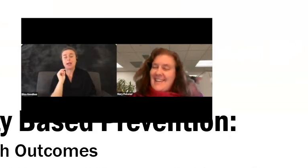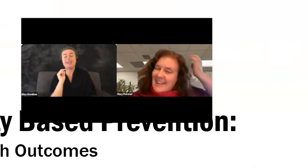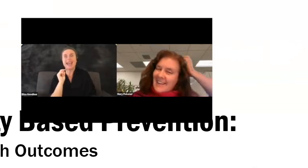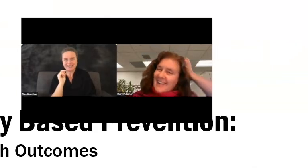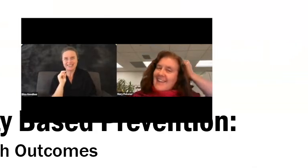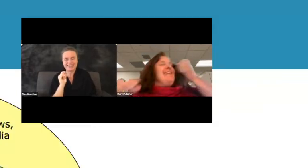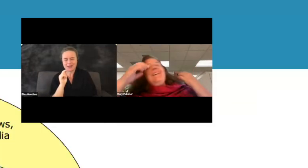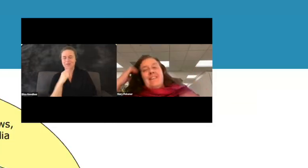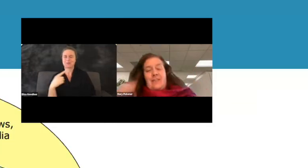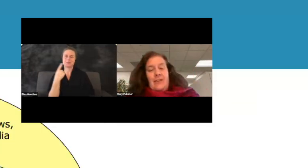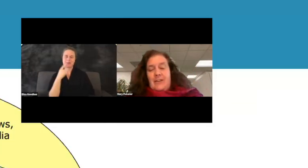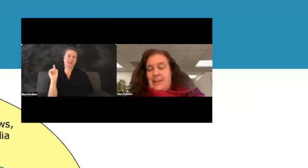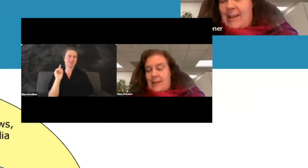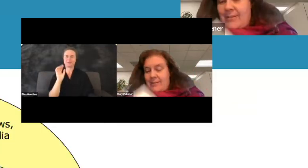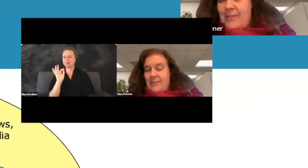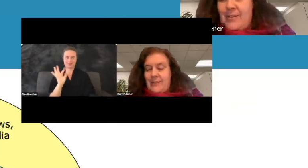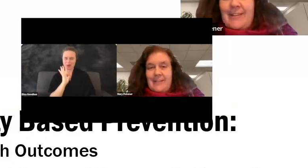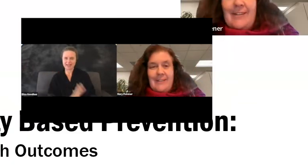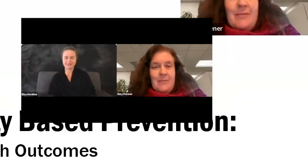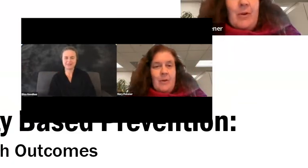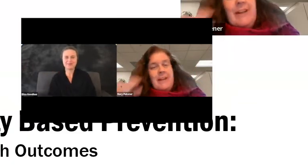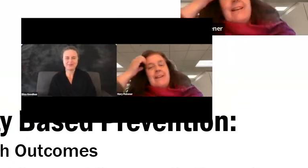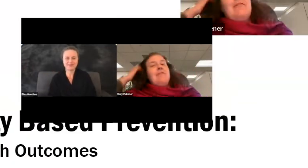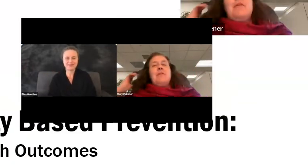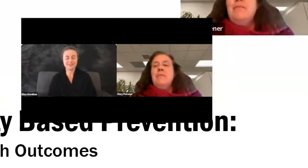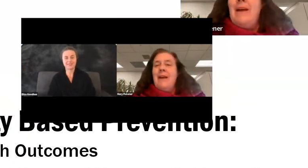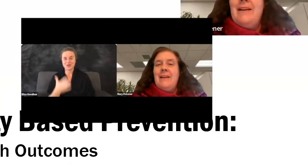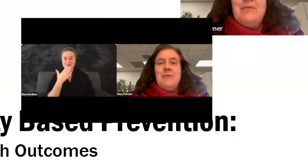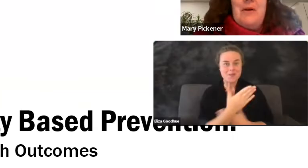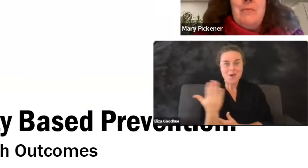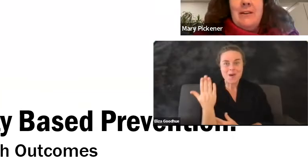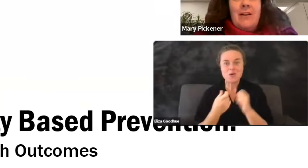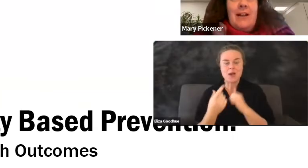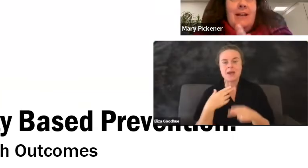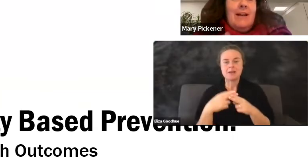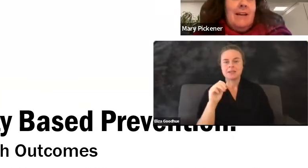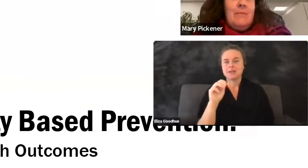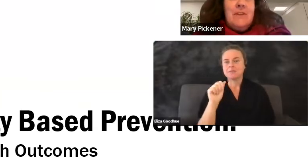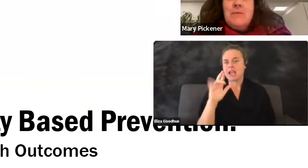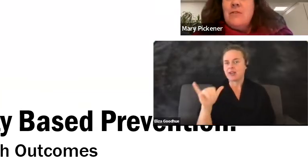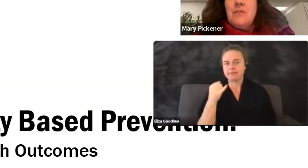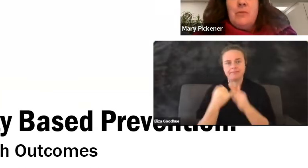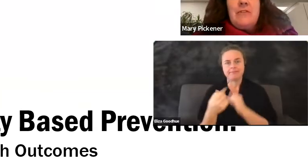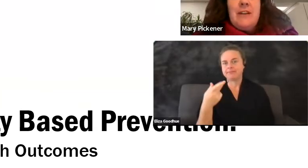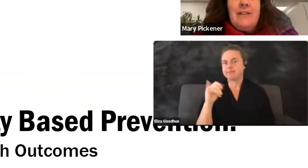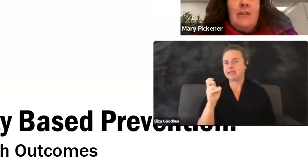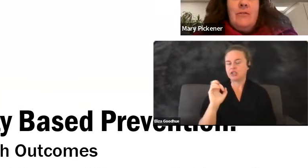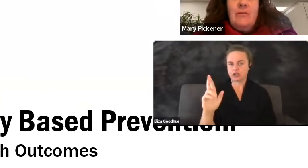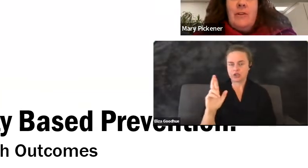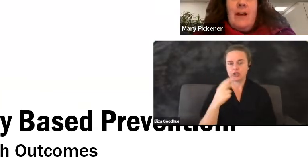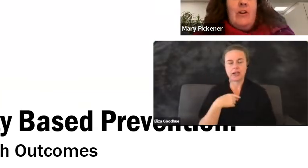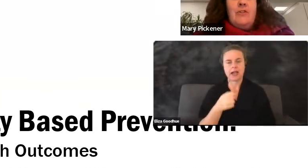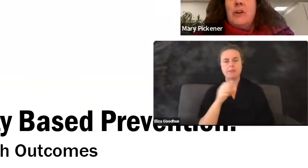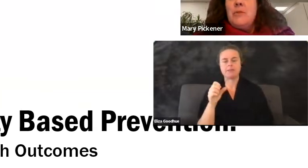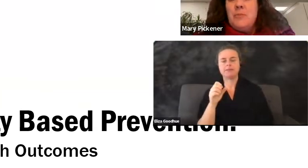thinking. There we go. All right. You did it. So good. Yeah. So good morning, everyone. My name is Mary Pickner, and I am the substance use prevention consultant